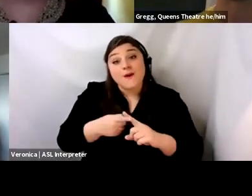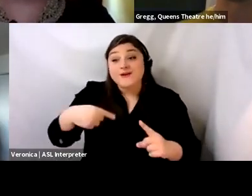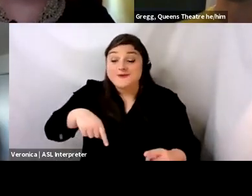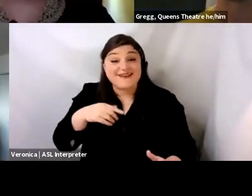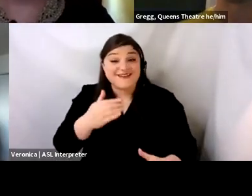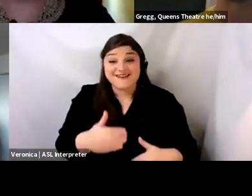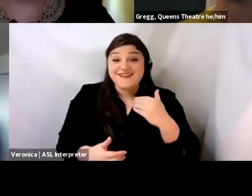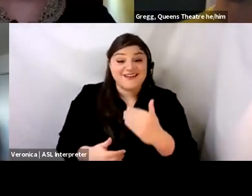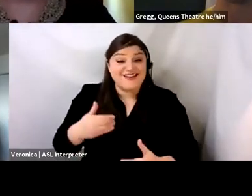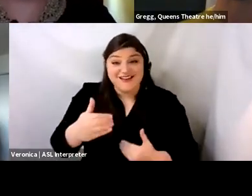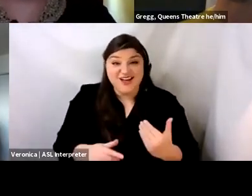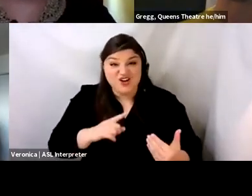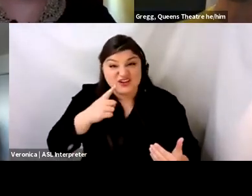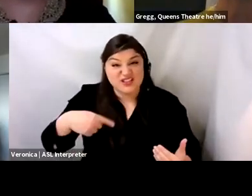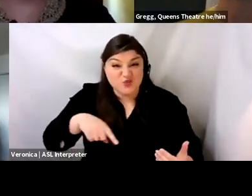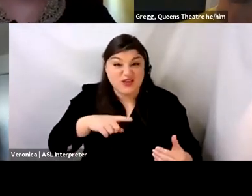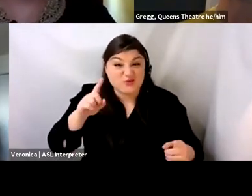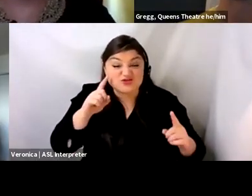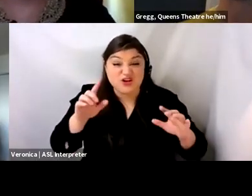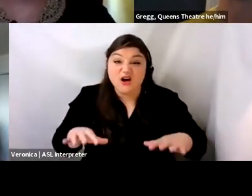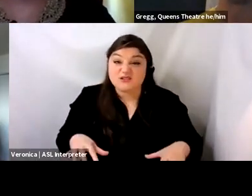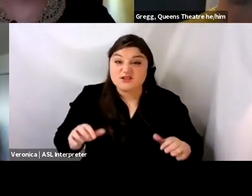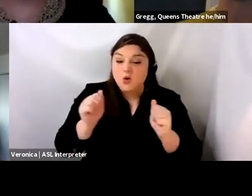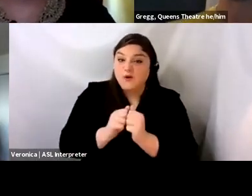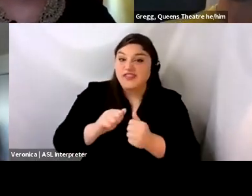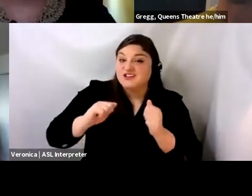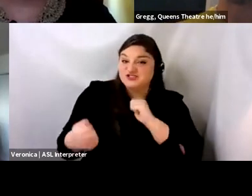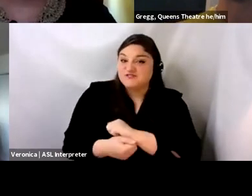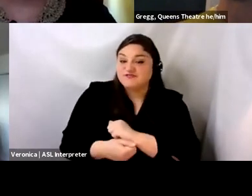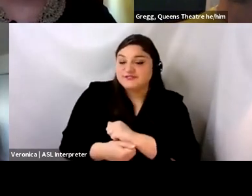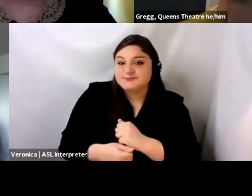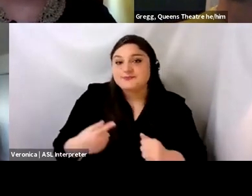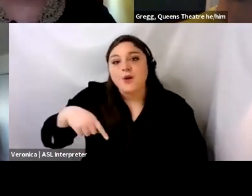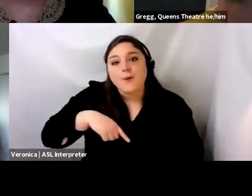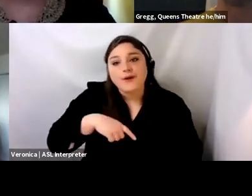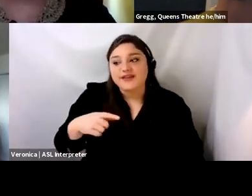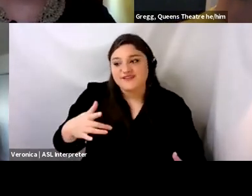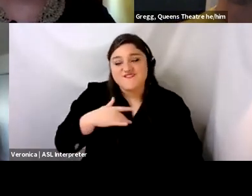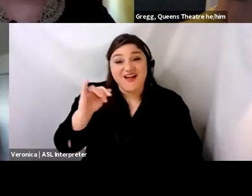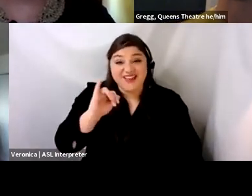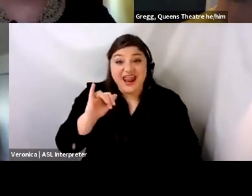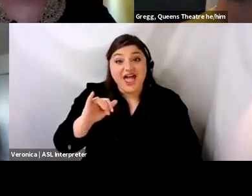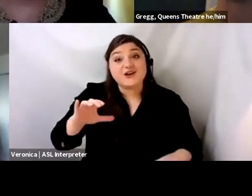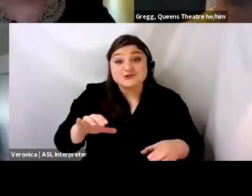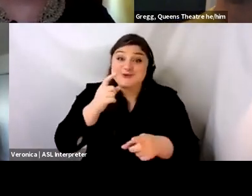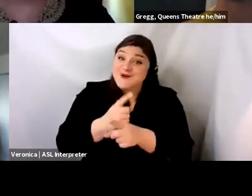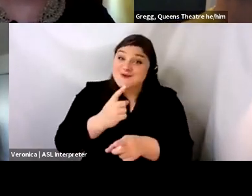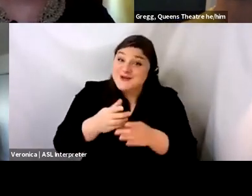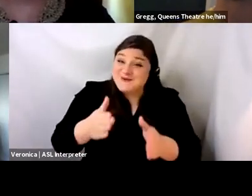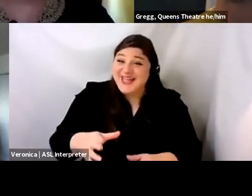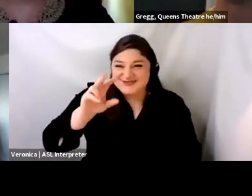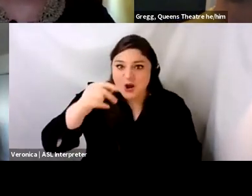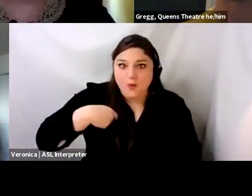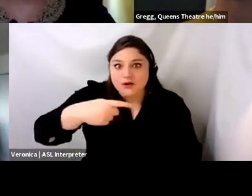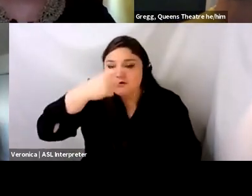thinking about this stuff. We just were in pure survival mode. But again, we had, as we were doing staff check-ins and whatnot, we were reminded of our mission and what was important to